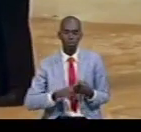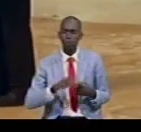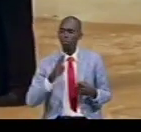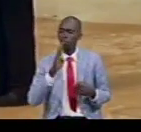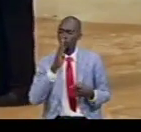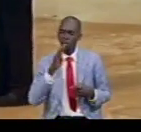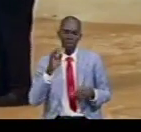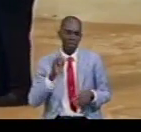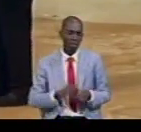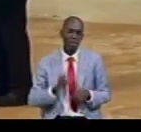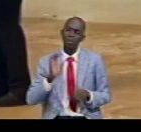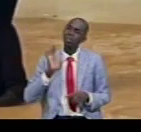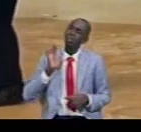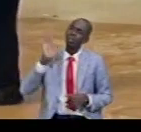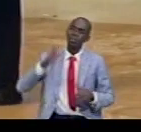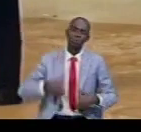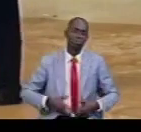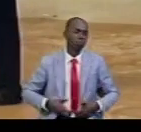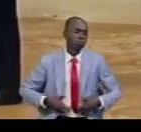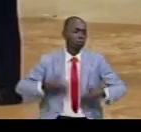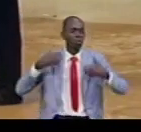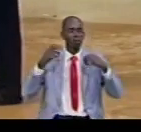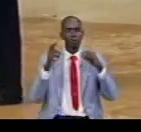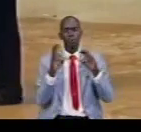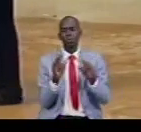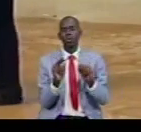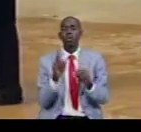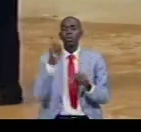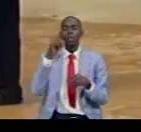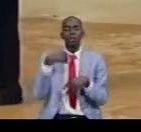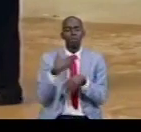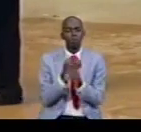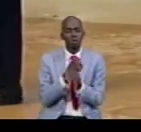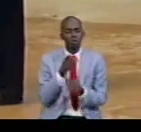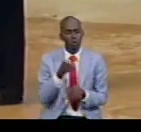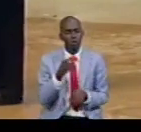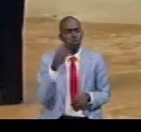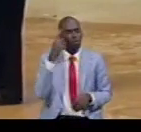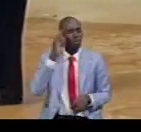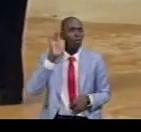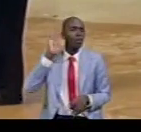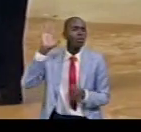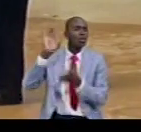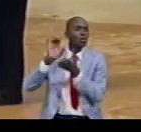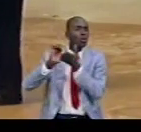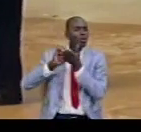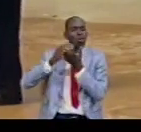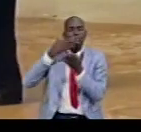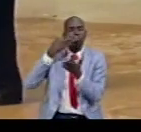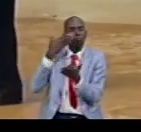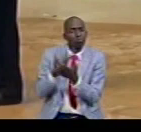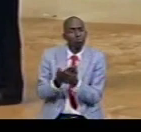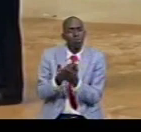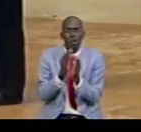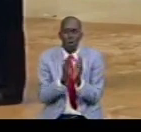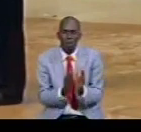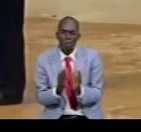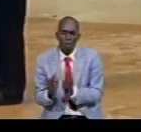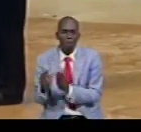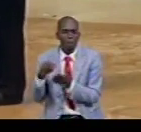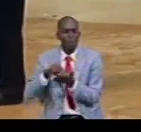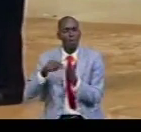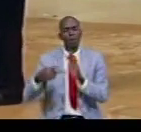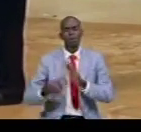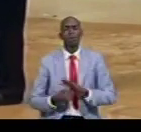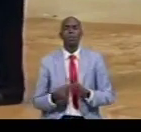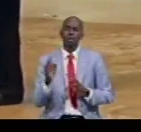Lord, as you save me this morning, by your grace, I will stand till the end. I will not miss heaven by the grace of God. I will not miss rapture